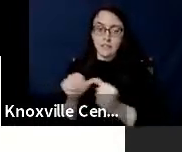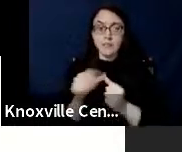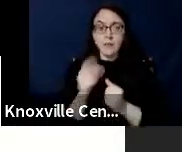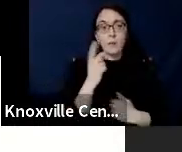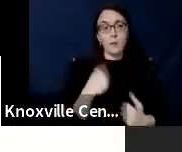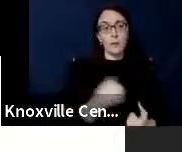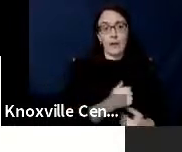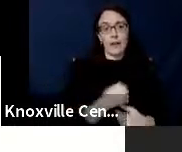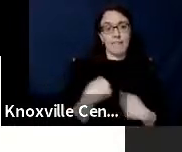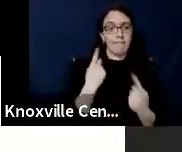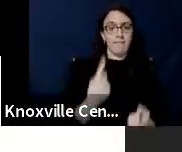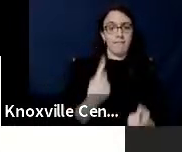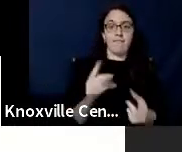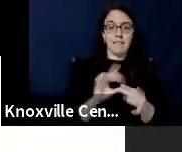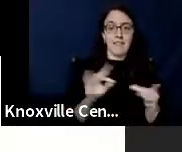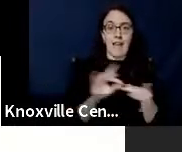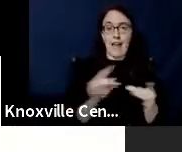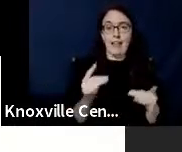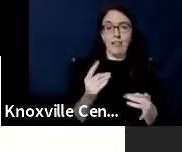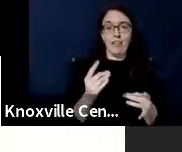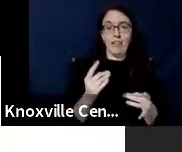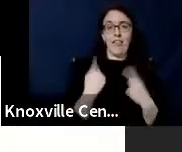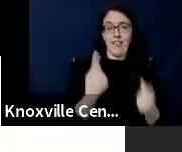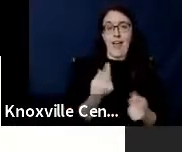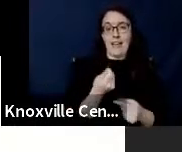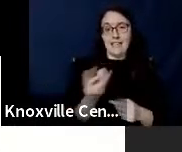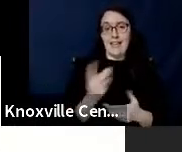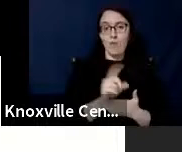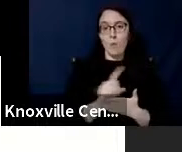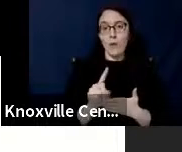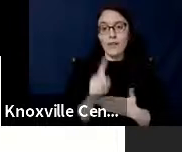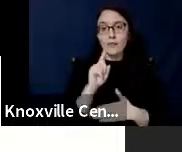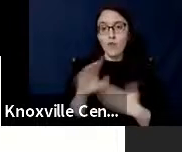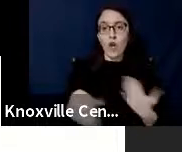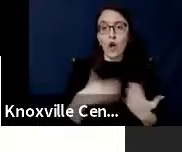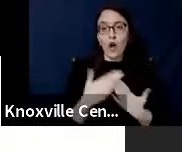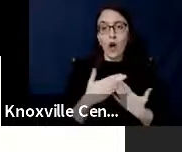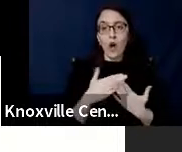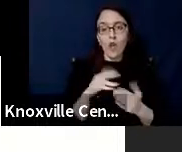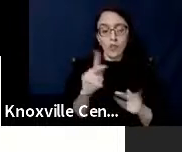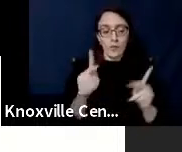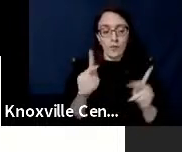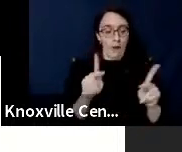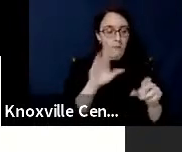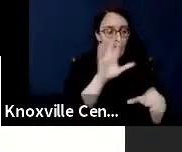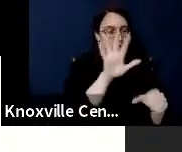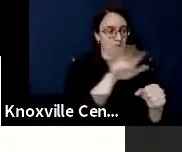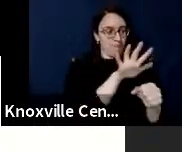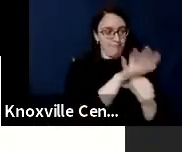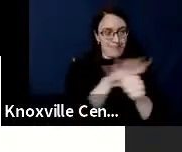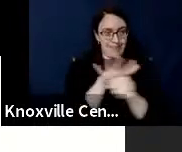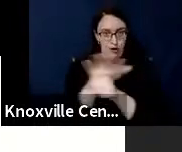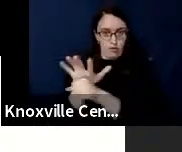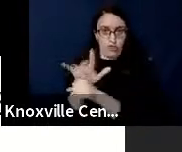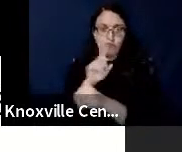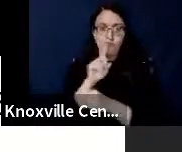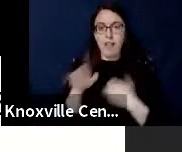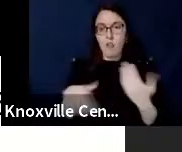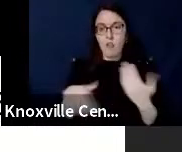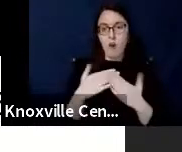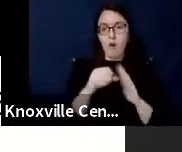the last several weeks for all the population centers, quite frankly, for the entire state. Next slide, please.